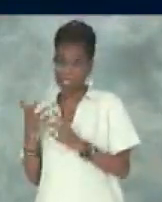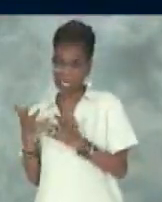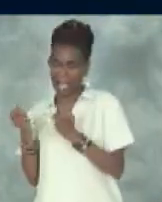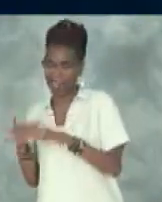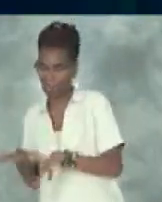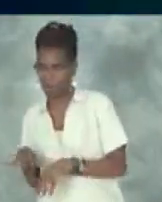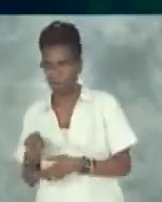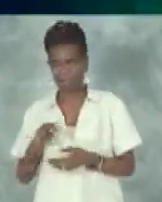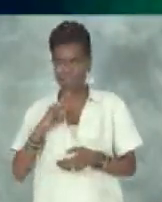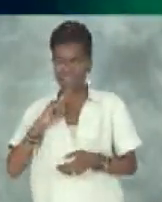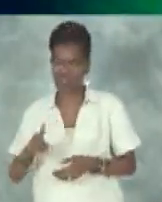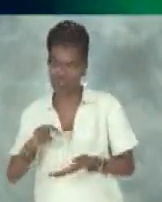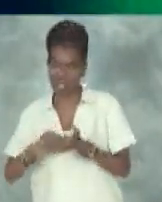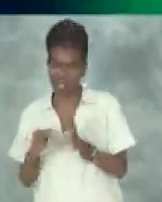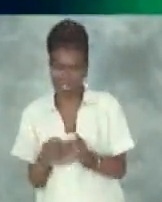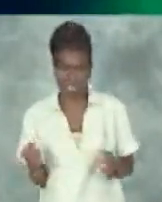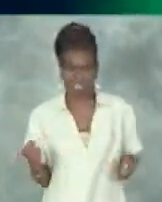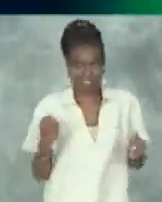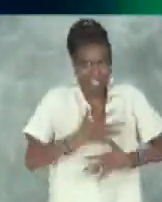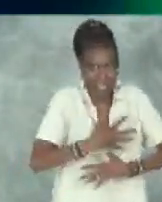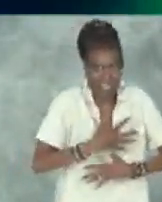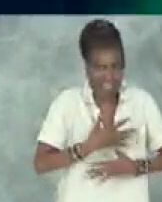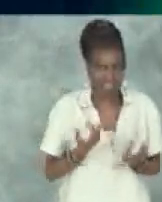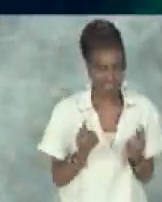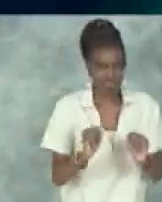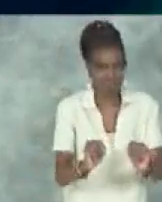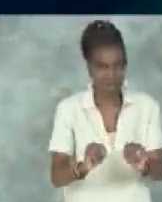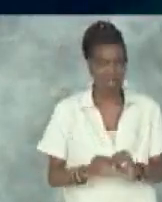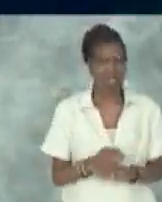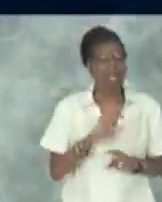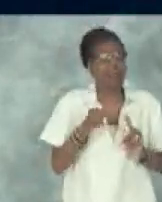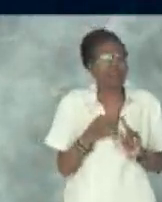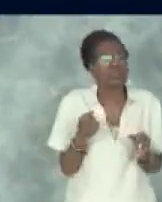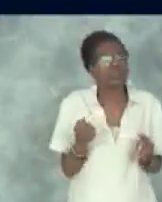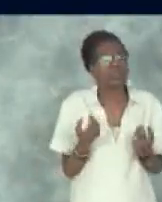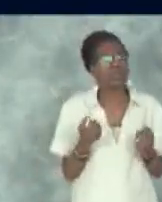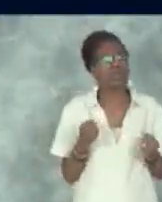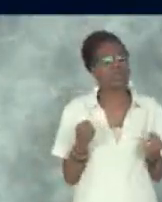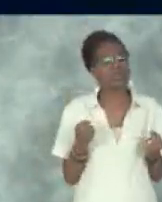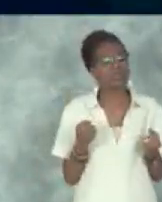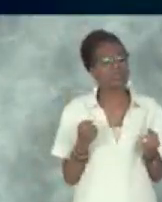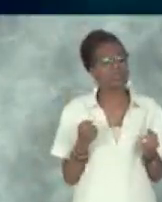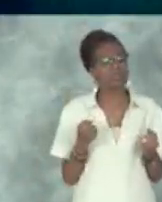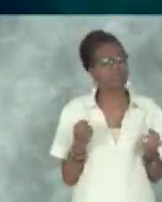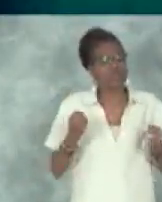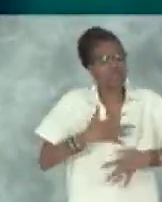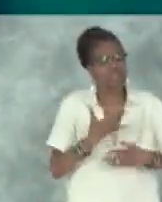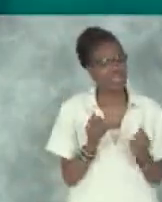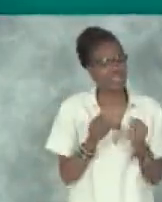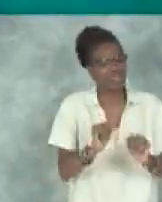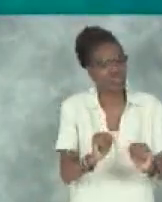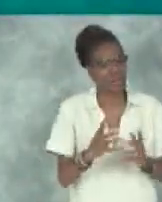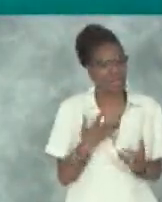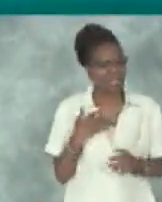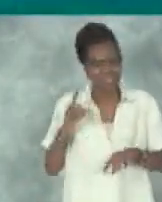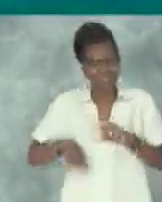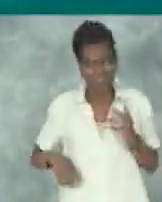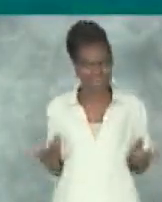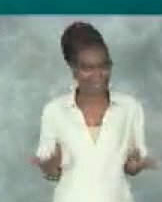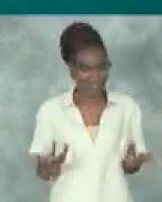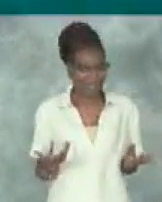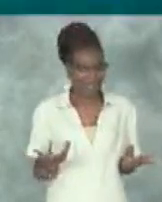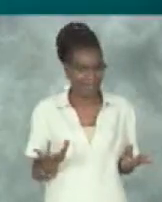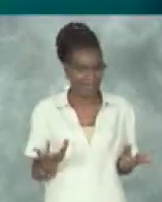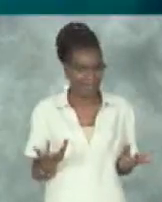on top of scared to. And when you are scared to, you don't want to. And when you don't want to, you can't do. But if